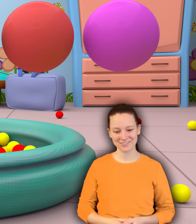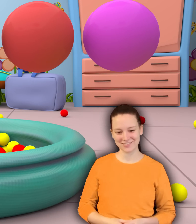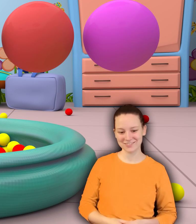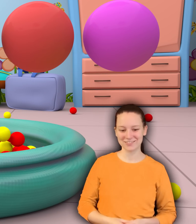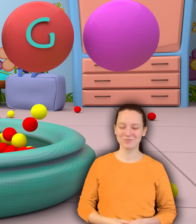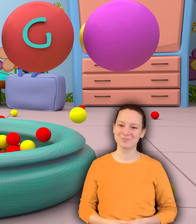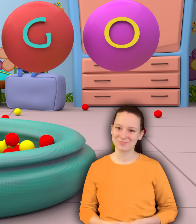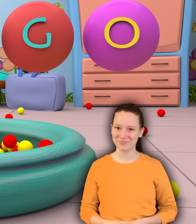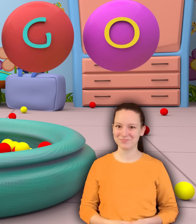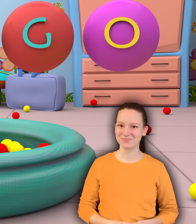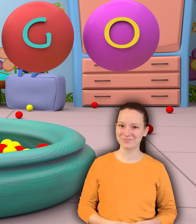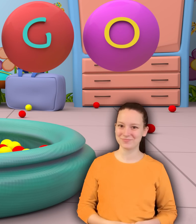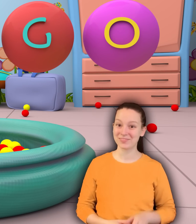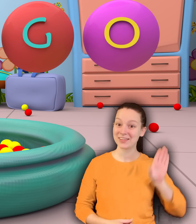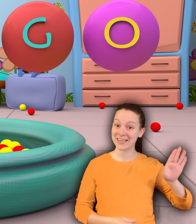bed